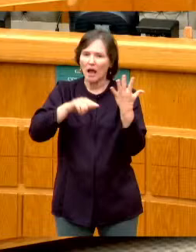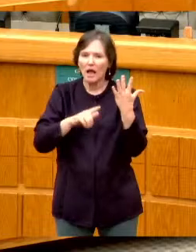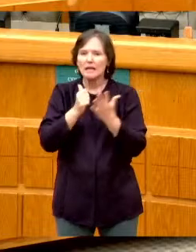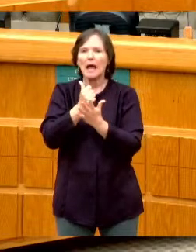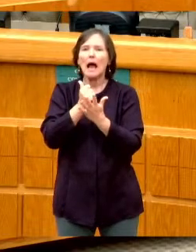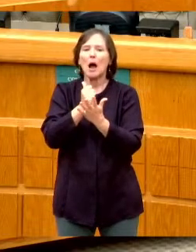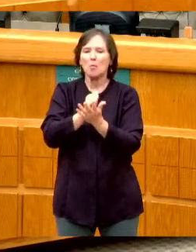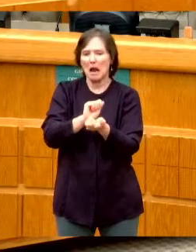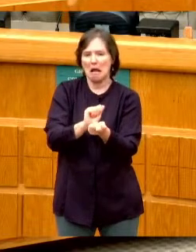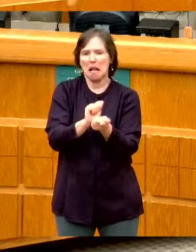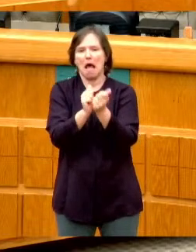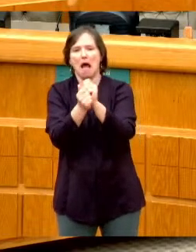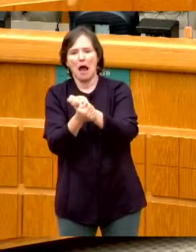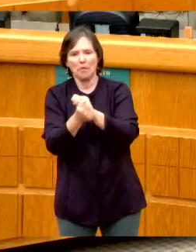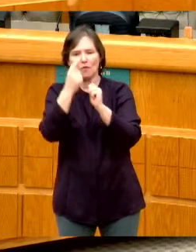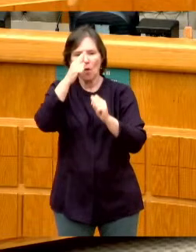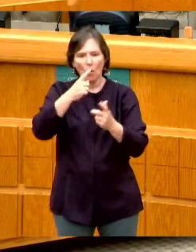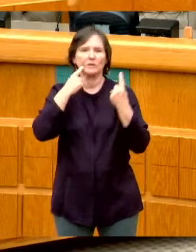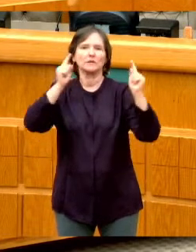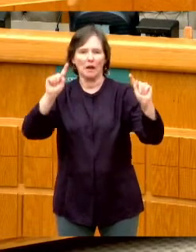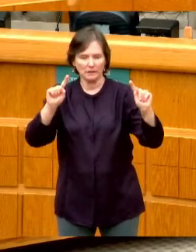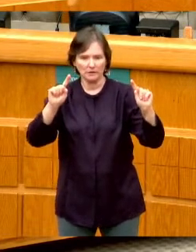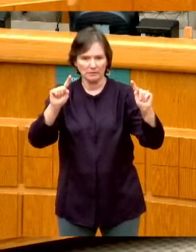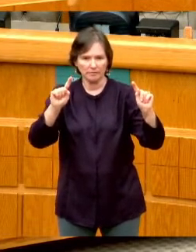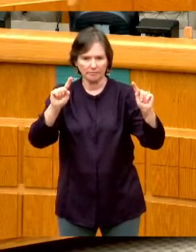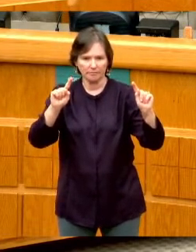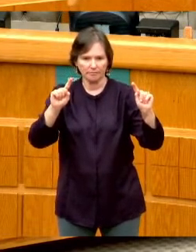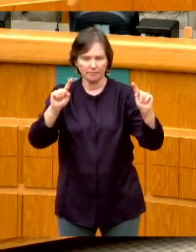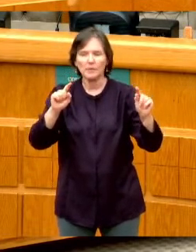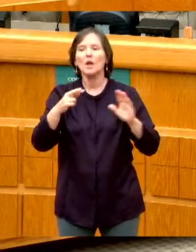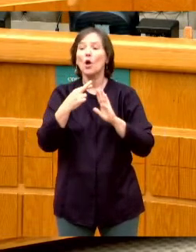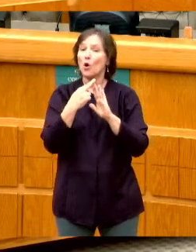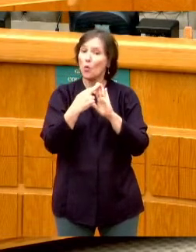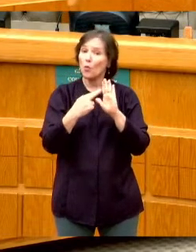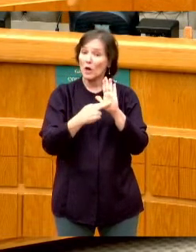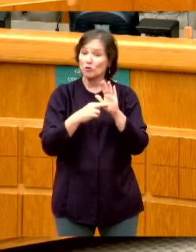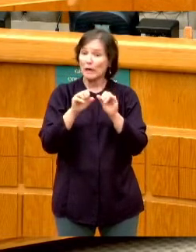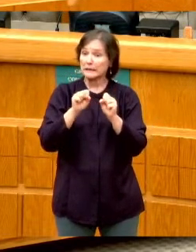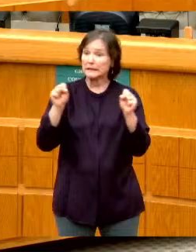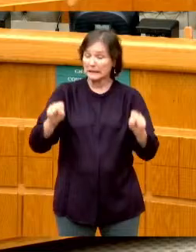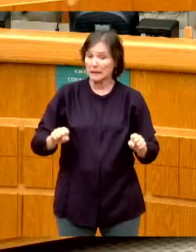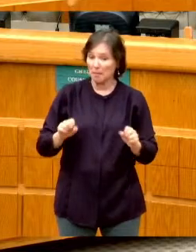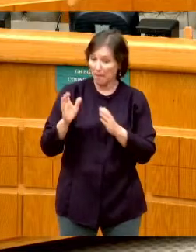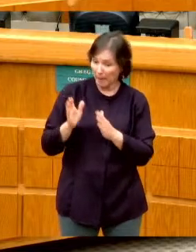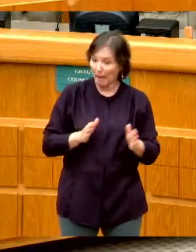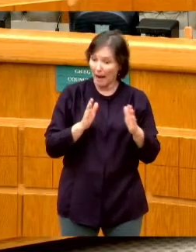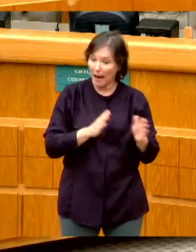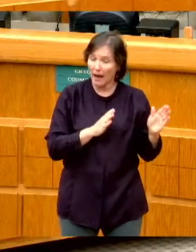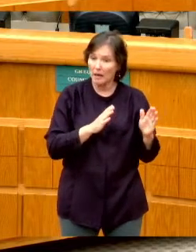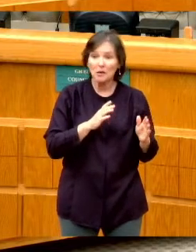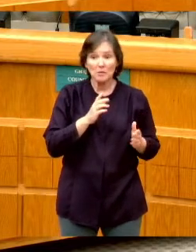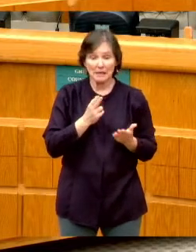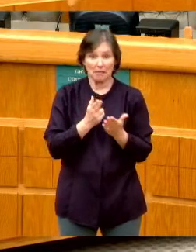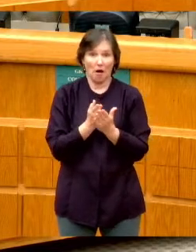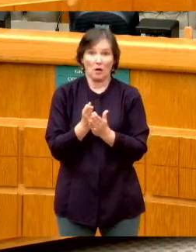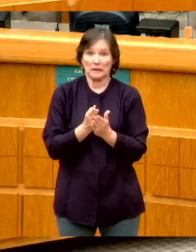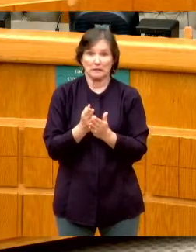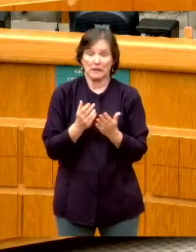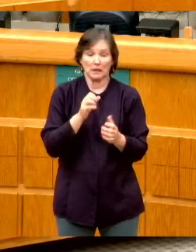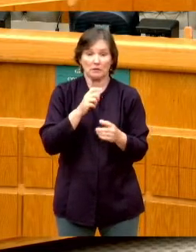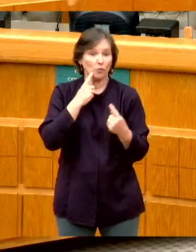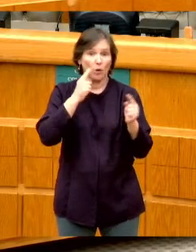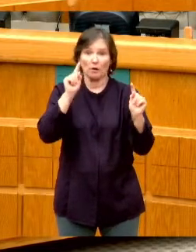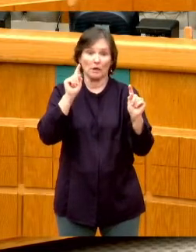adapt. We planned this registration system, for instance, and honestly, it's really working so well. It's really